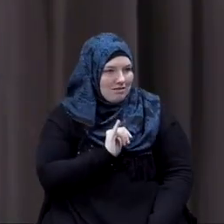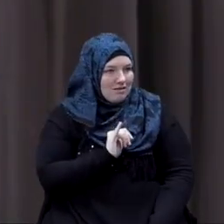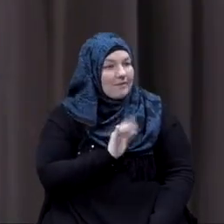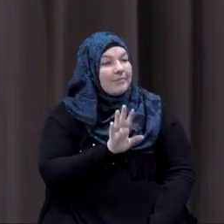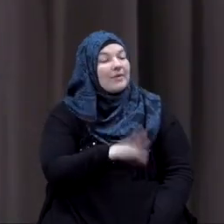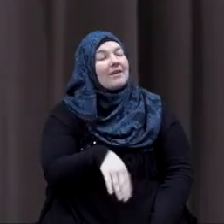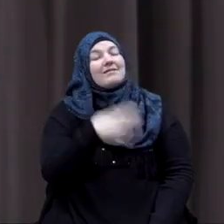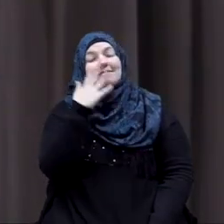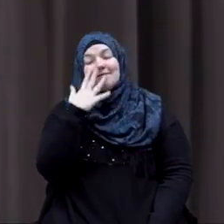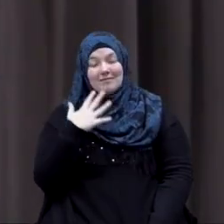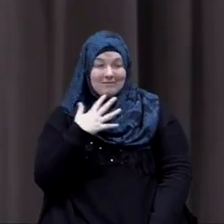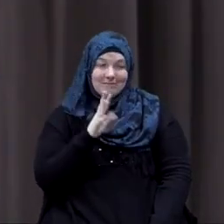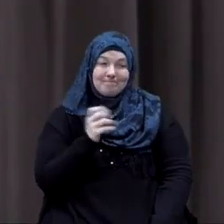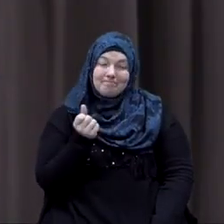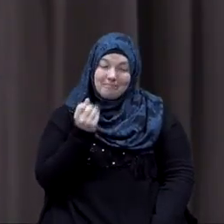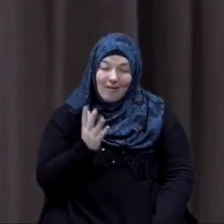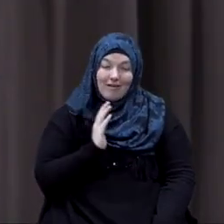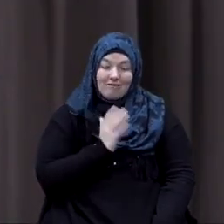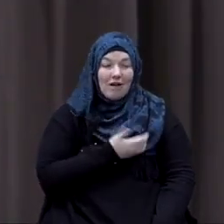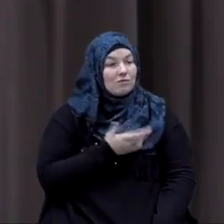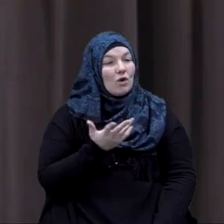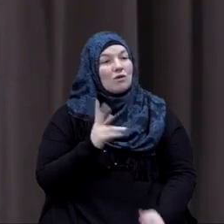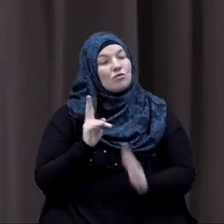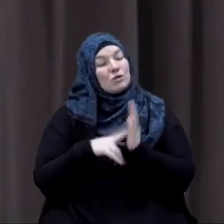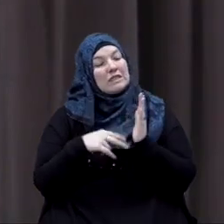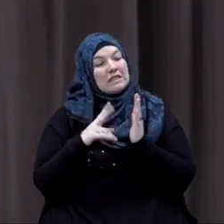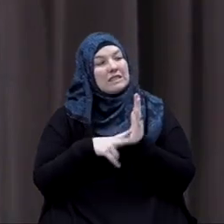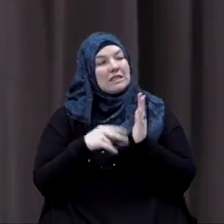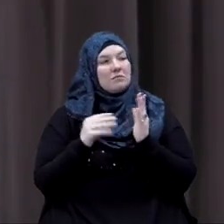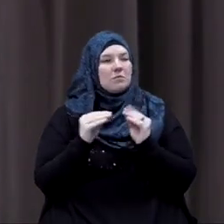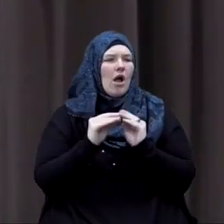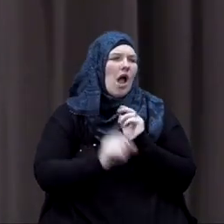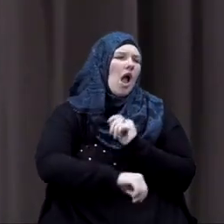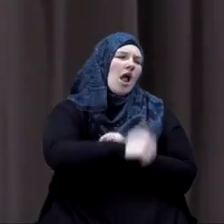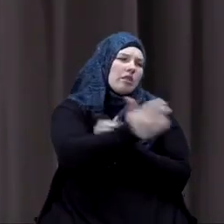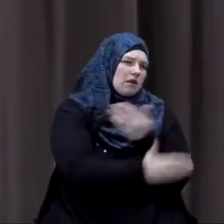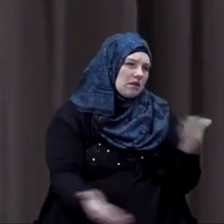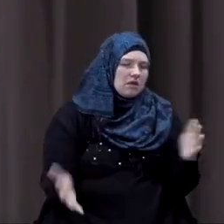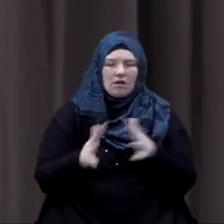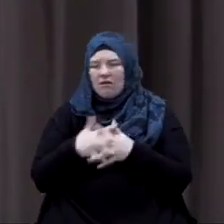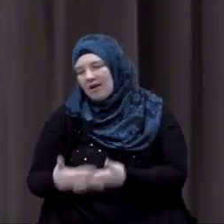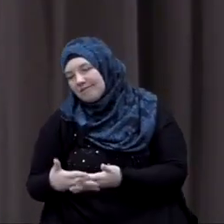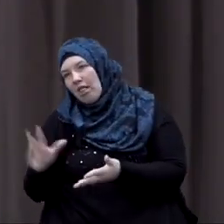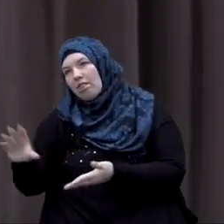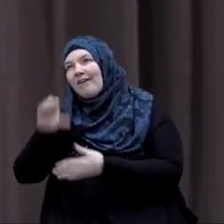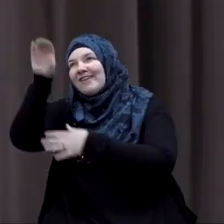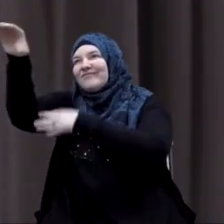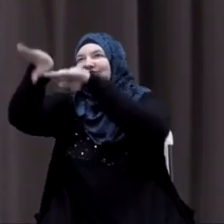Unfortunately, many of us are reading much more other things than the Quran.